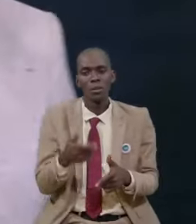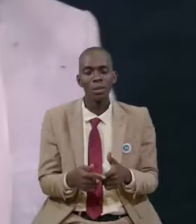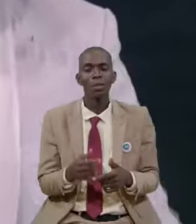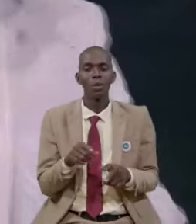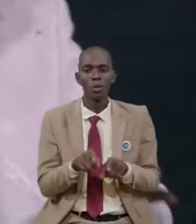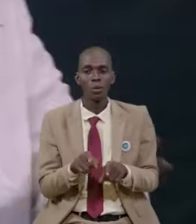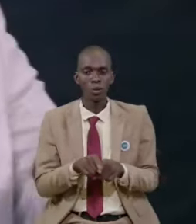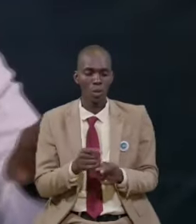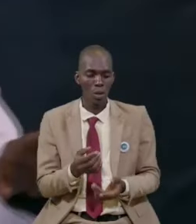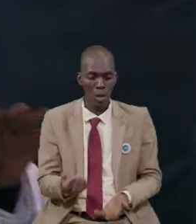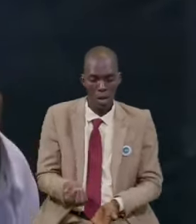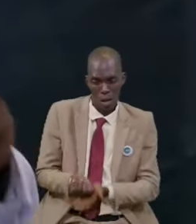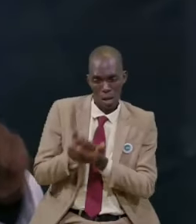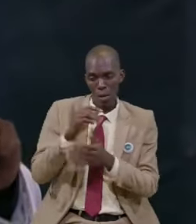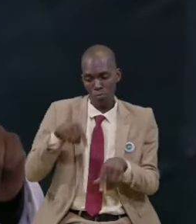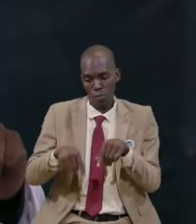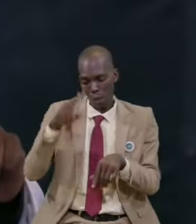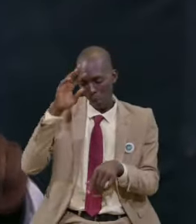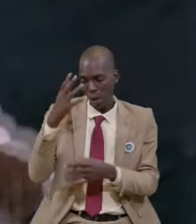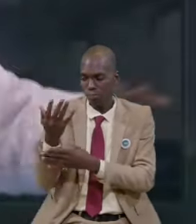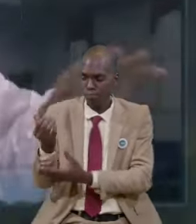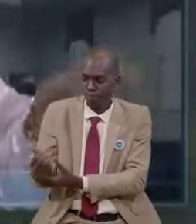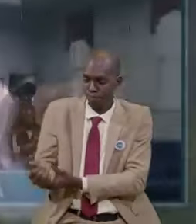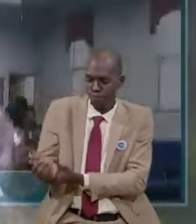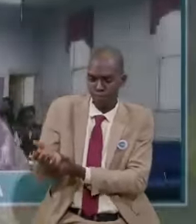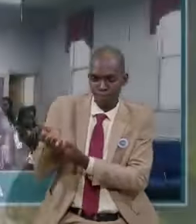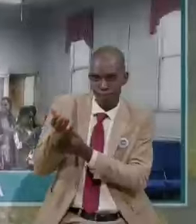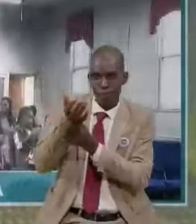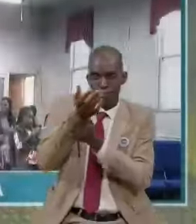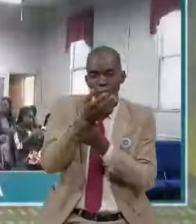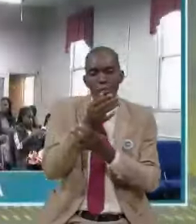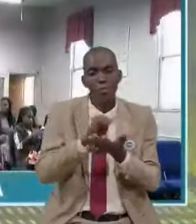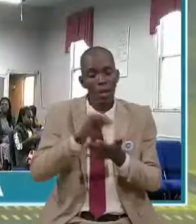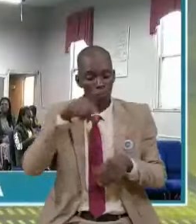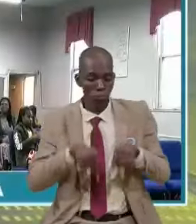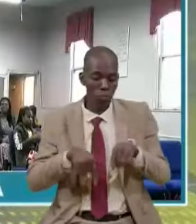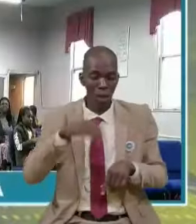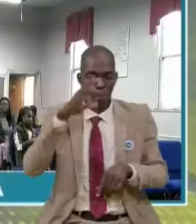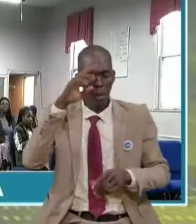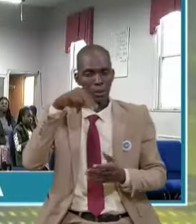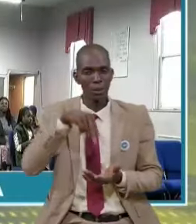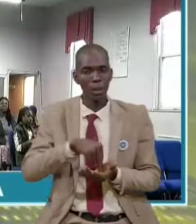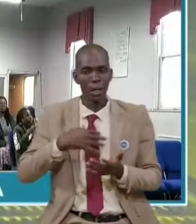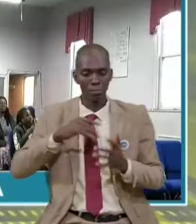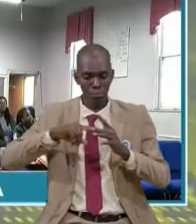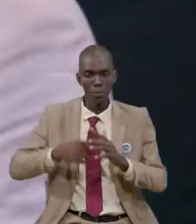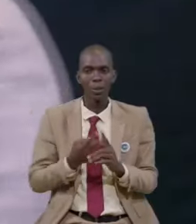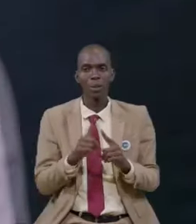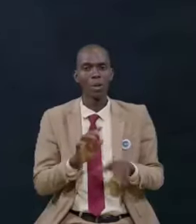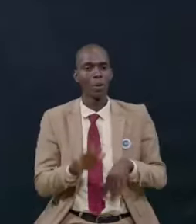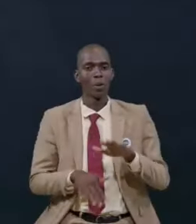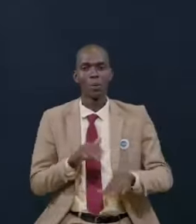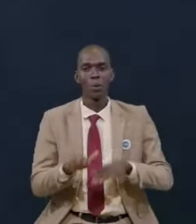him up, and the man stood up and he began to walk, and then he was even leaping,